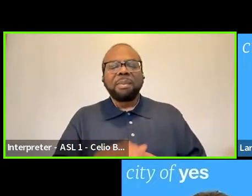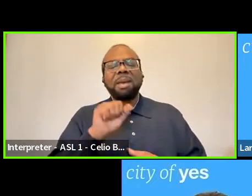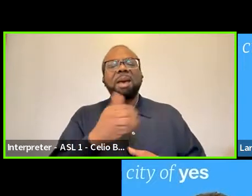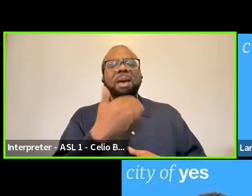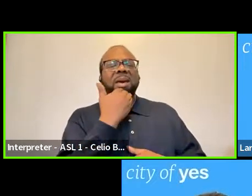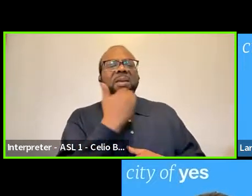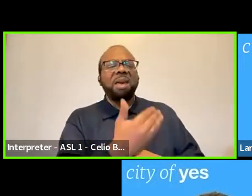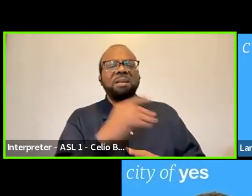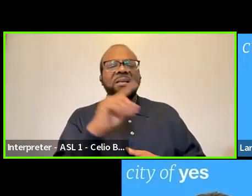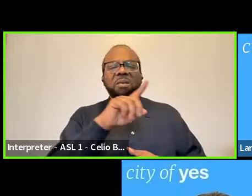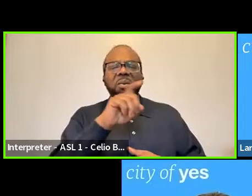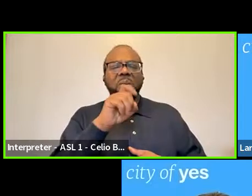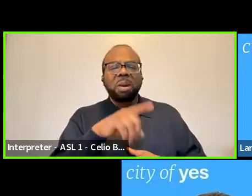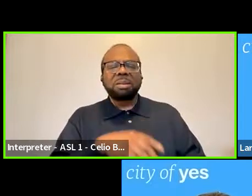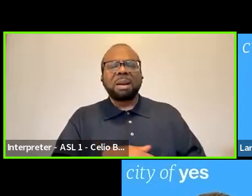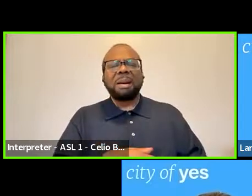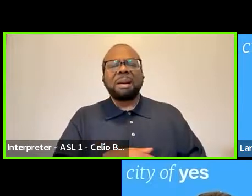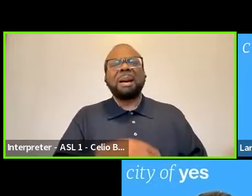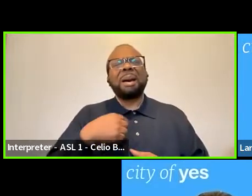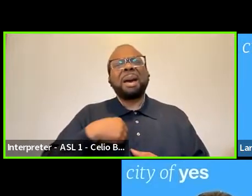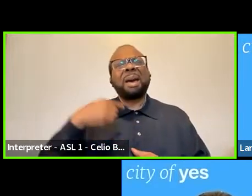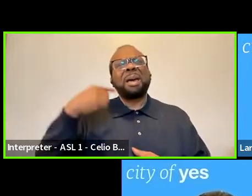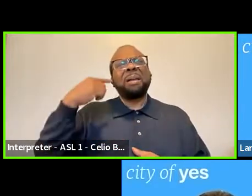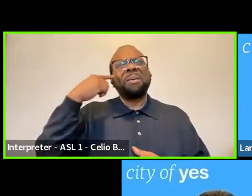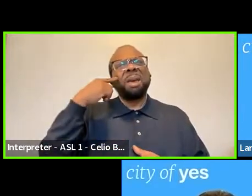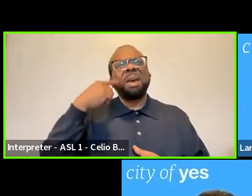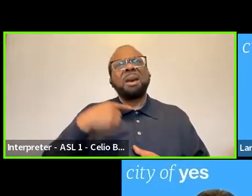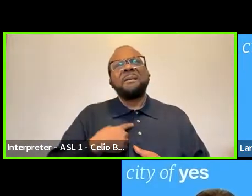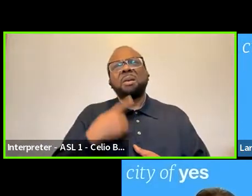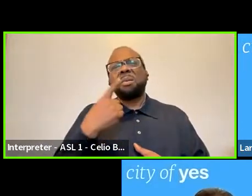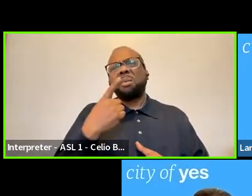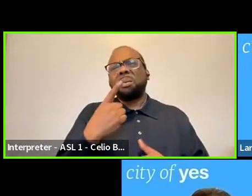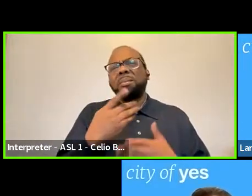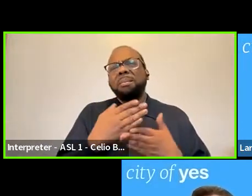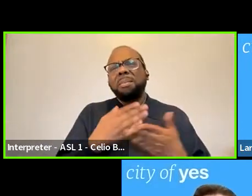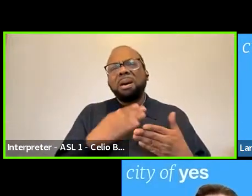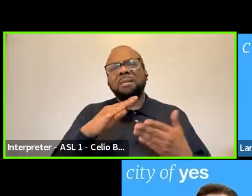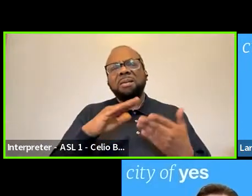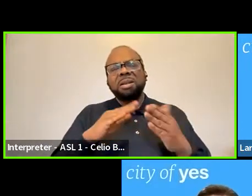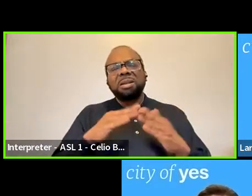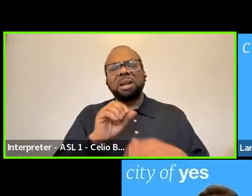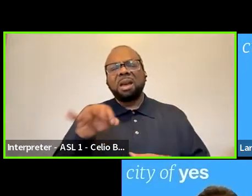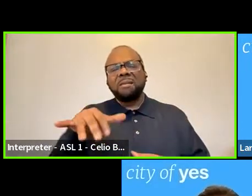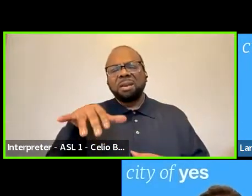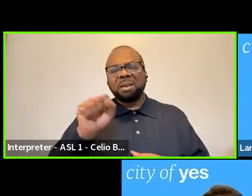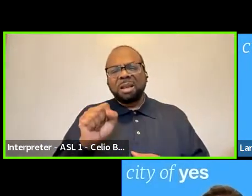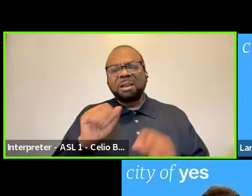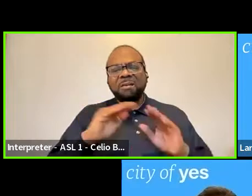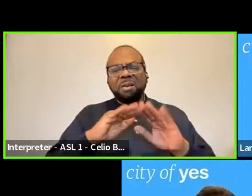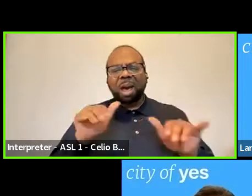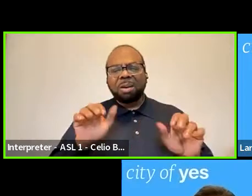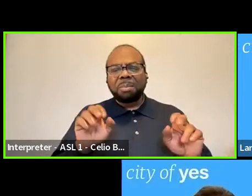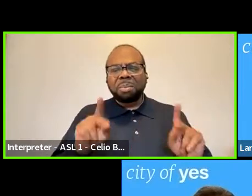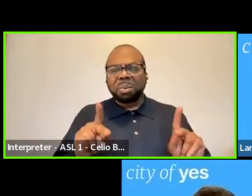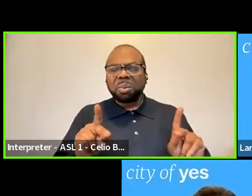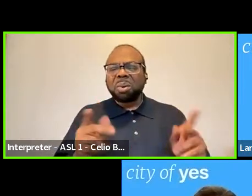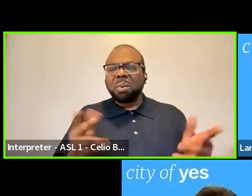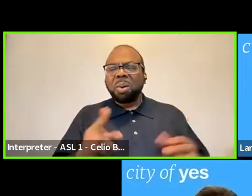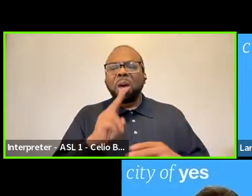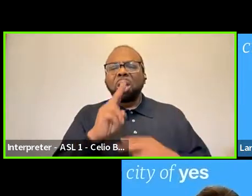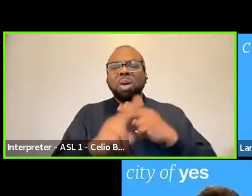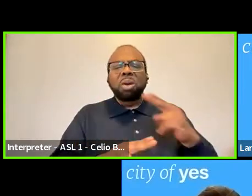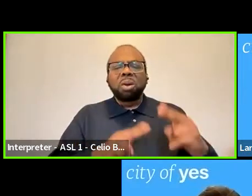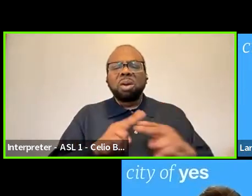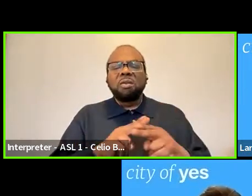for your question. And I think for one element of the City of Yes for housing opportunity is the Universal